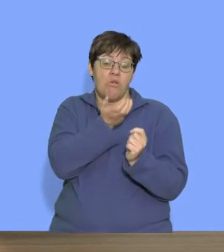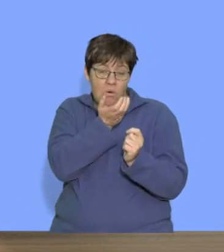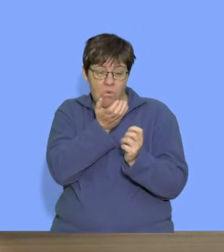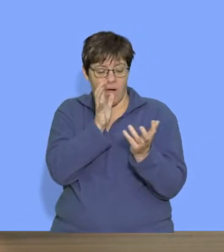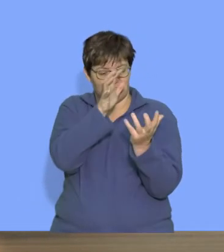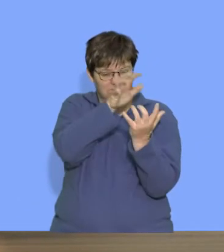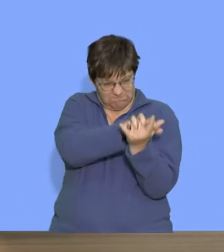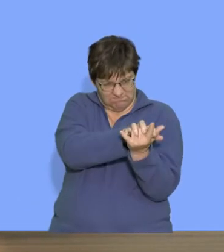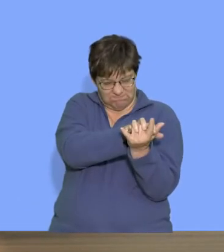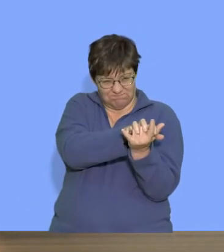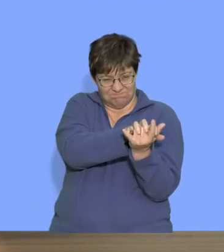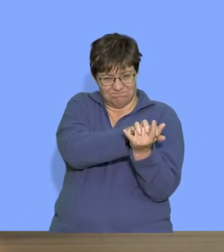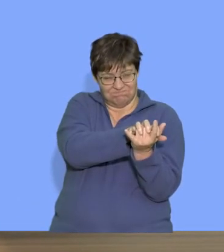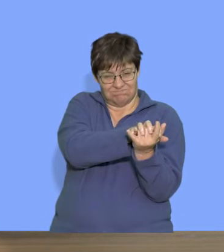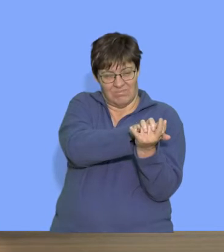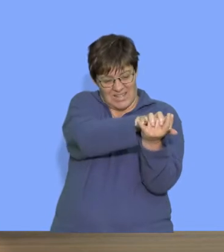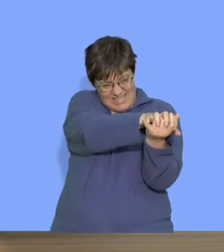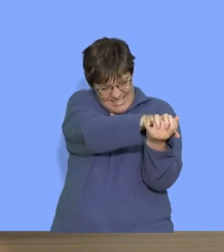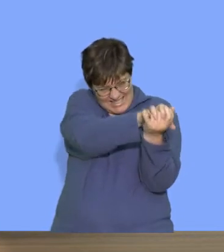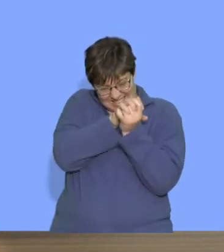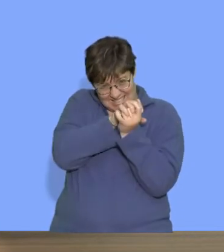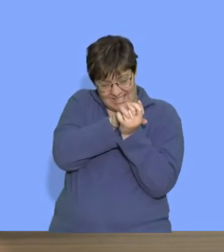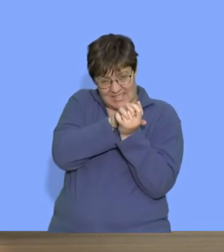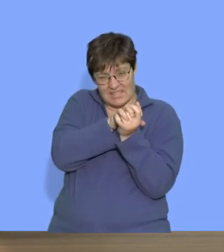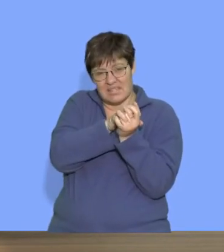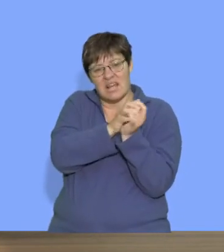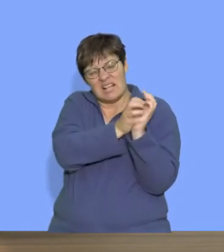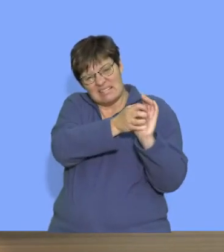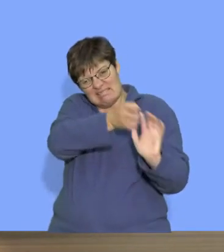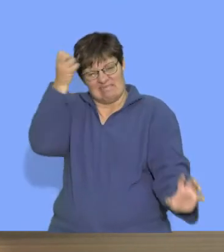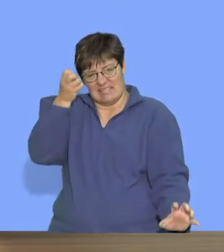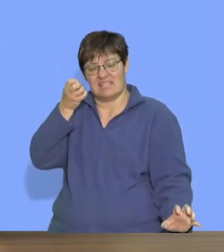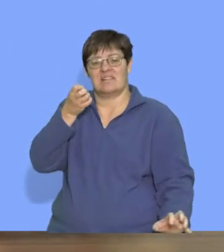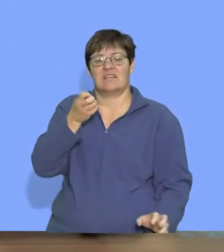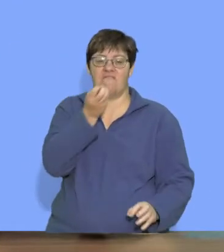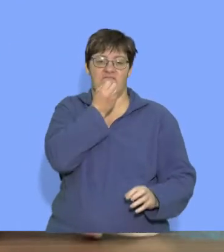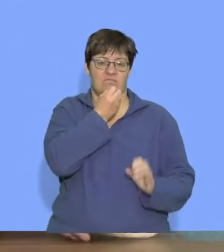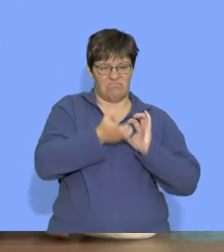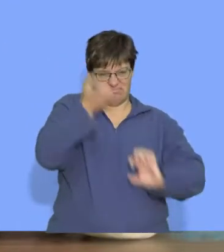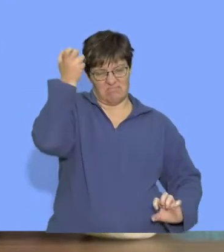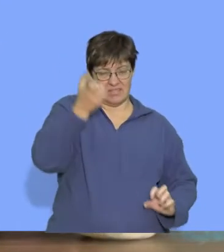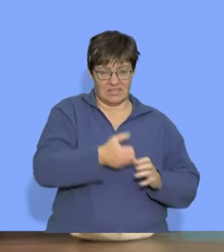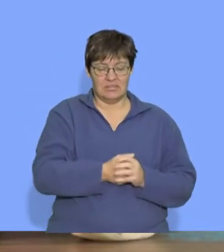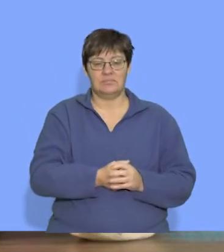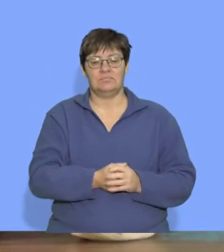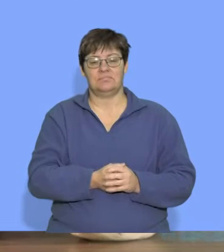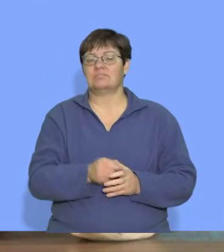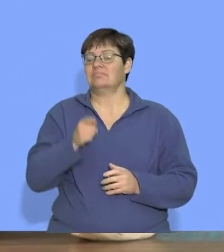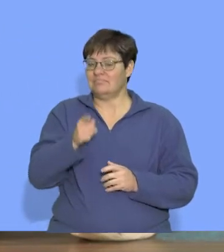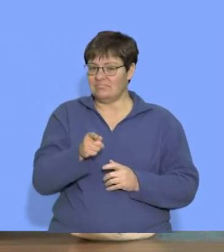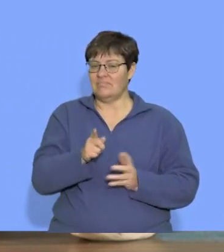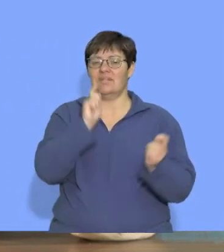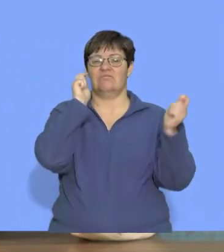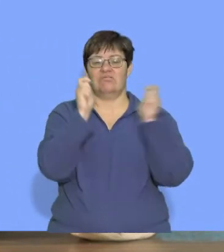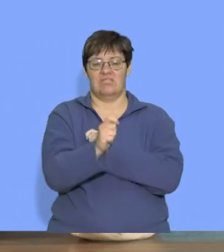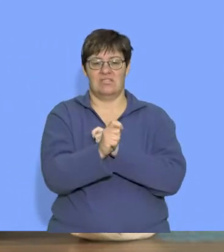can grasp, can rip, and can tear their prey apart. And that's, again, the adaptations